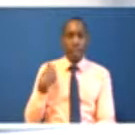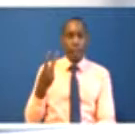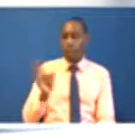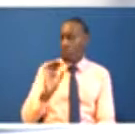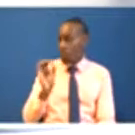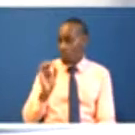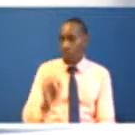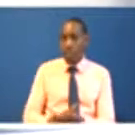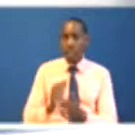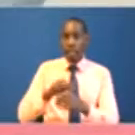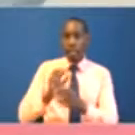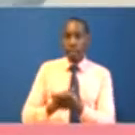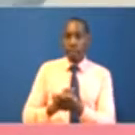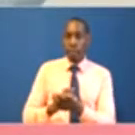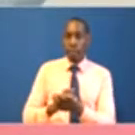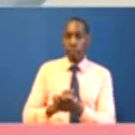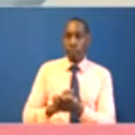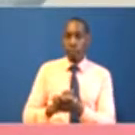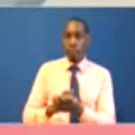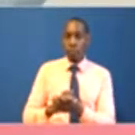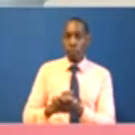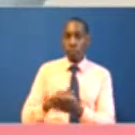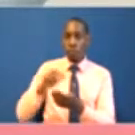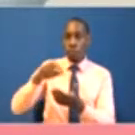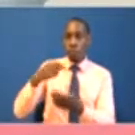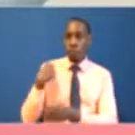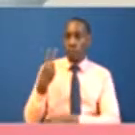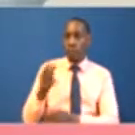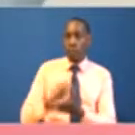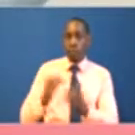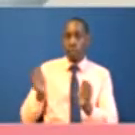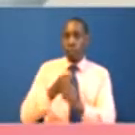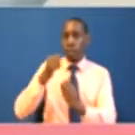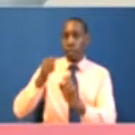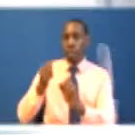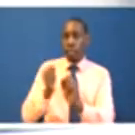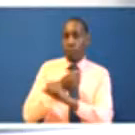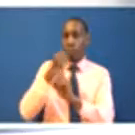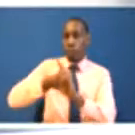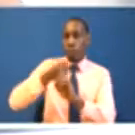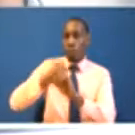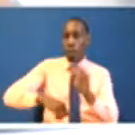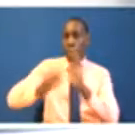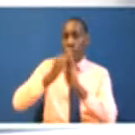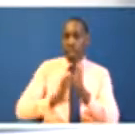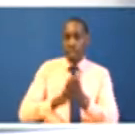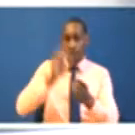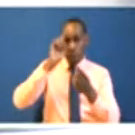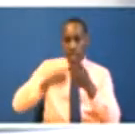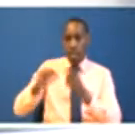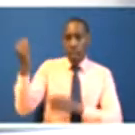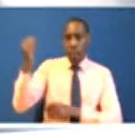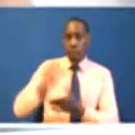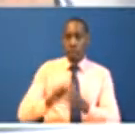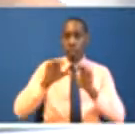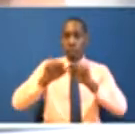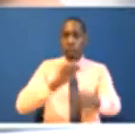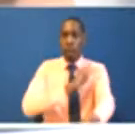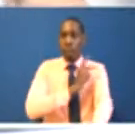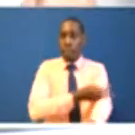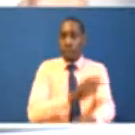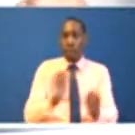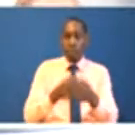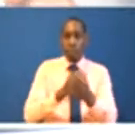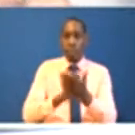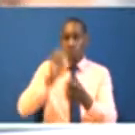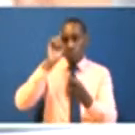number two you cannot stand your agenda you you get into political space so that you can get power yes you don't get in there